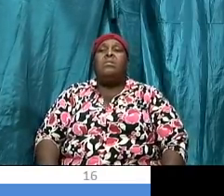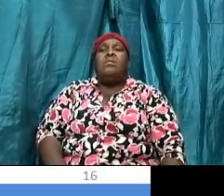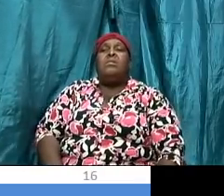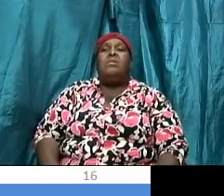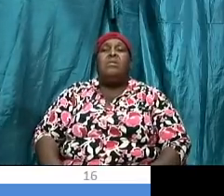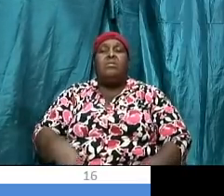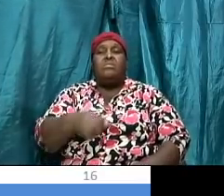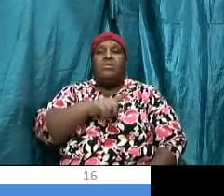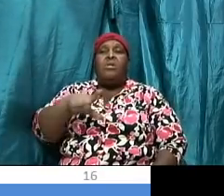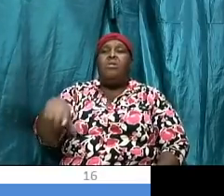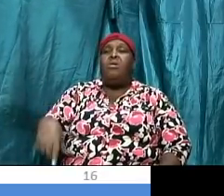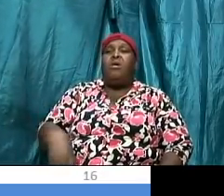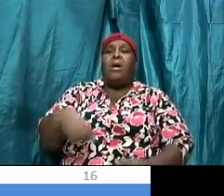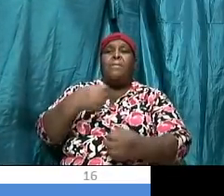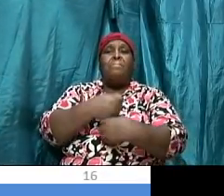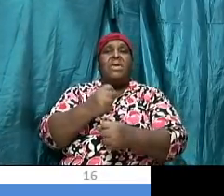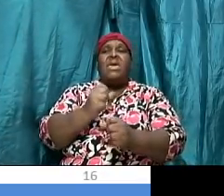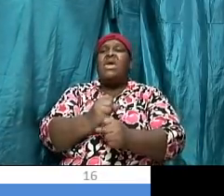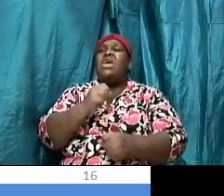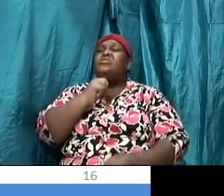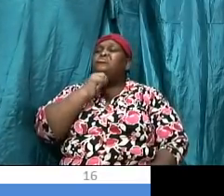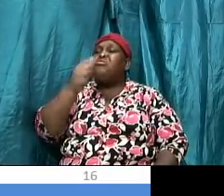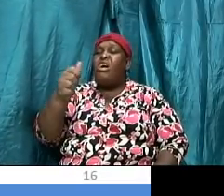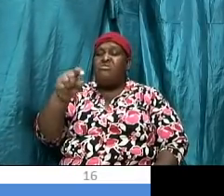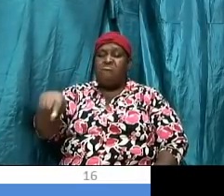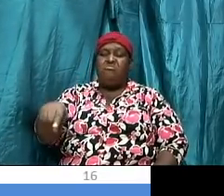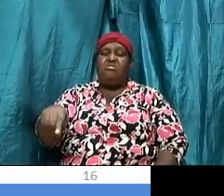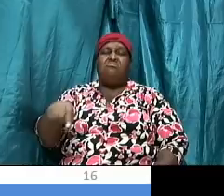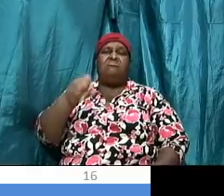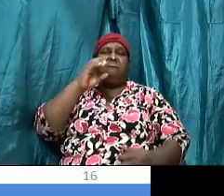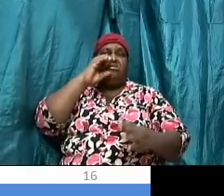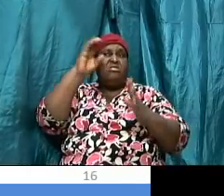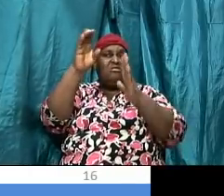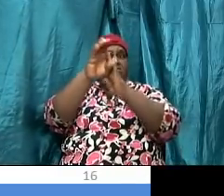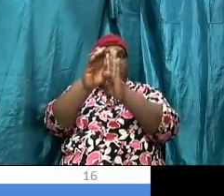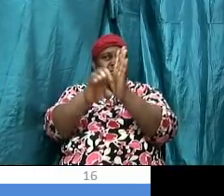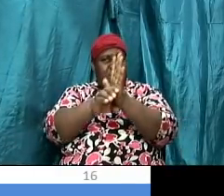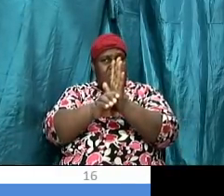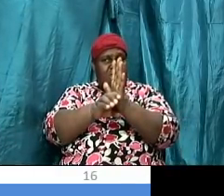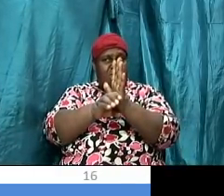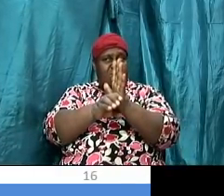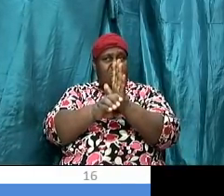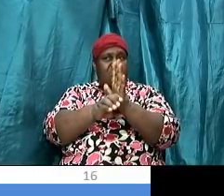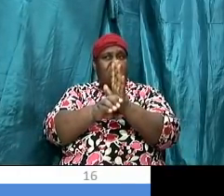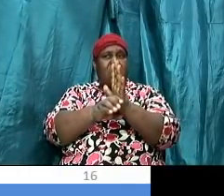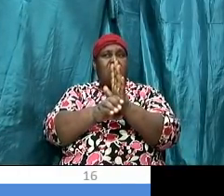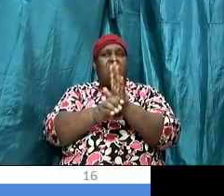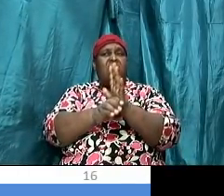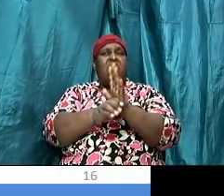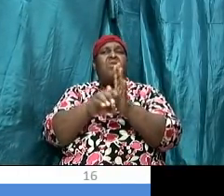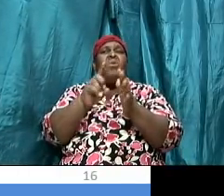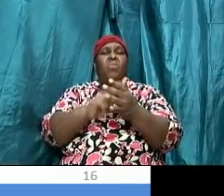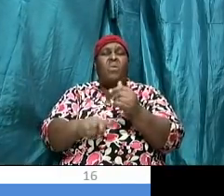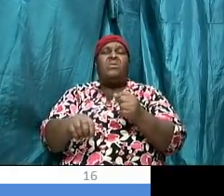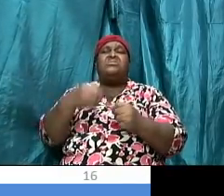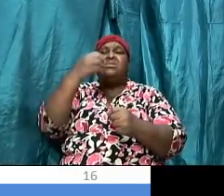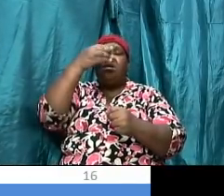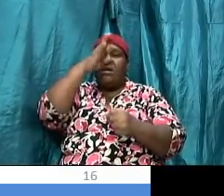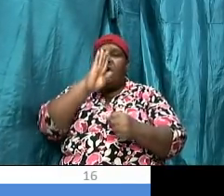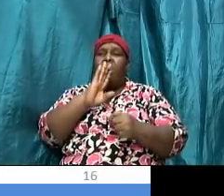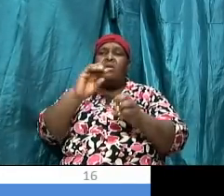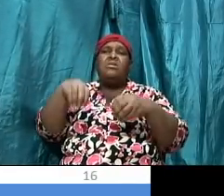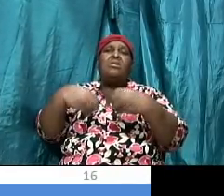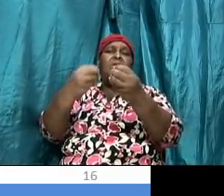covenant, and we're going to talk about this. The Lord made not this covenant, and the covenant is talking about what God gave Moses at